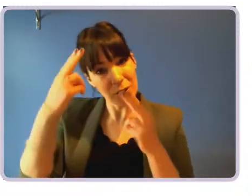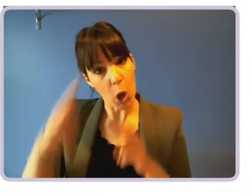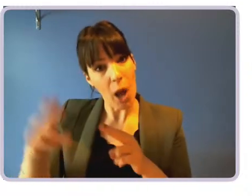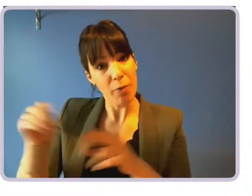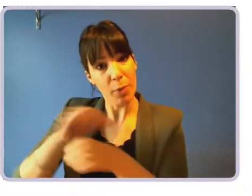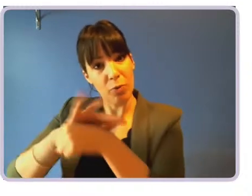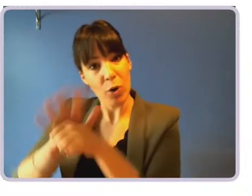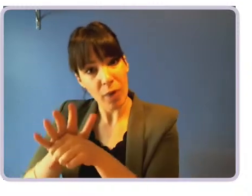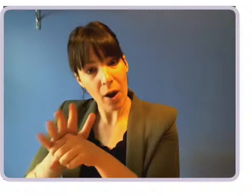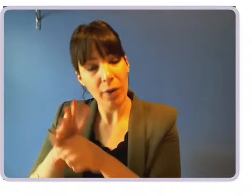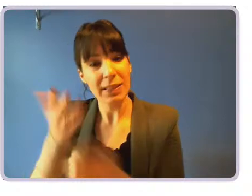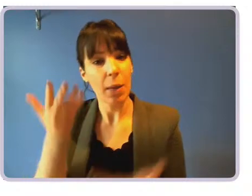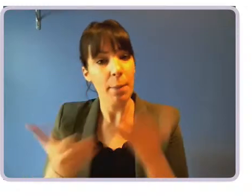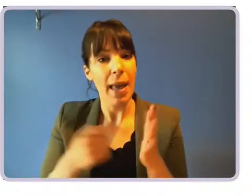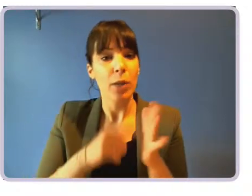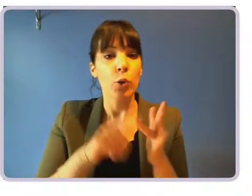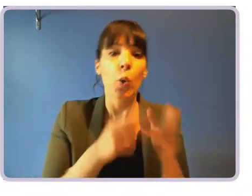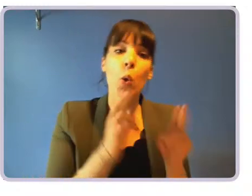The condition that you get,